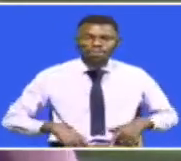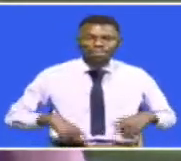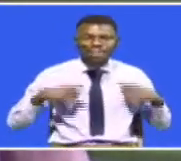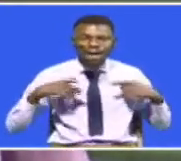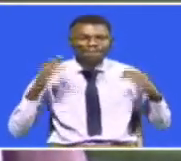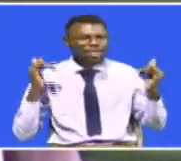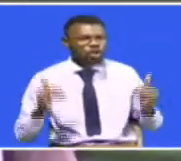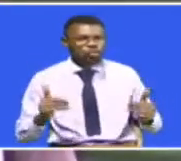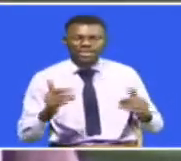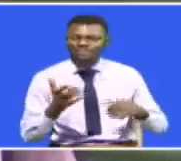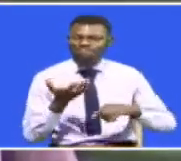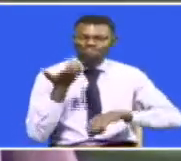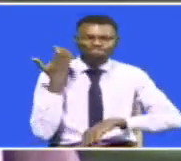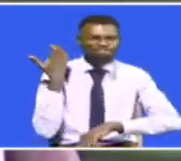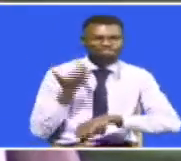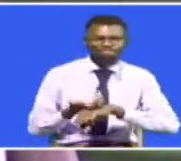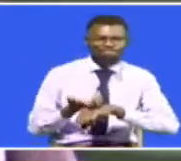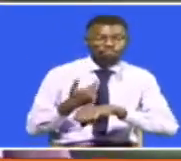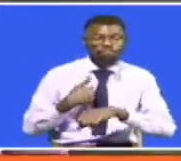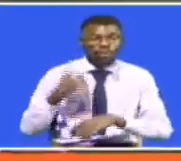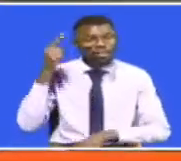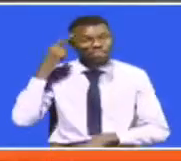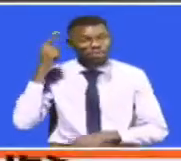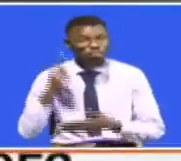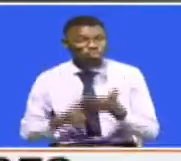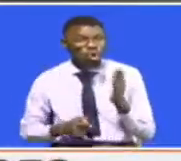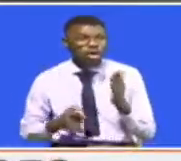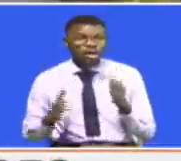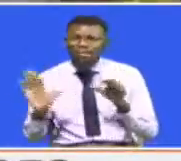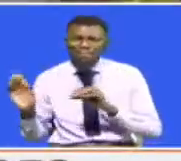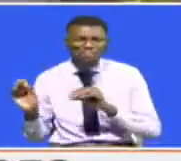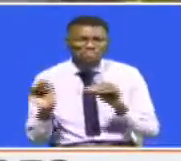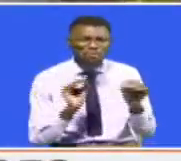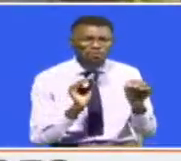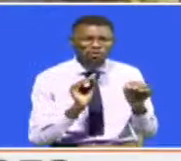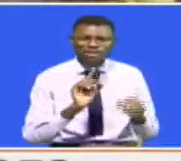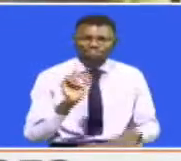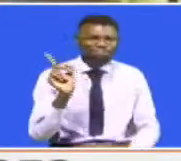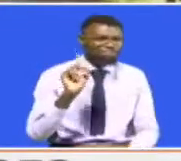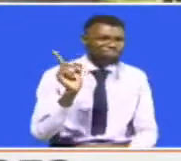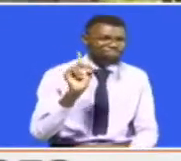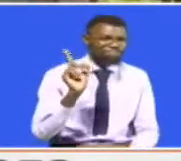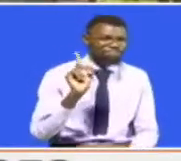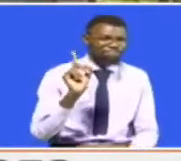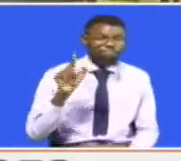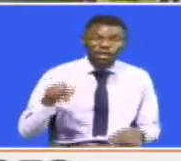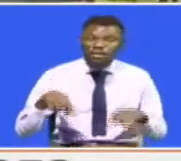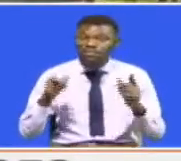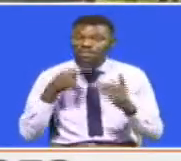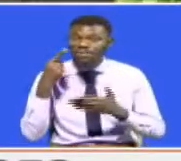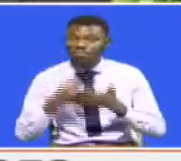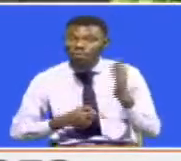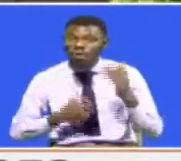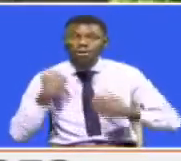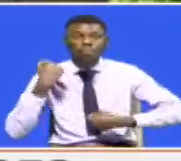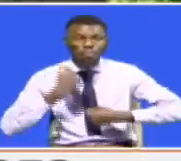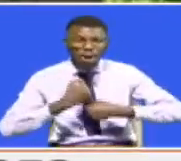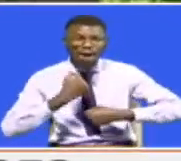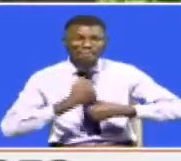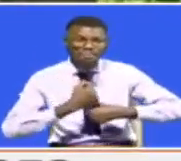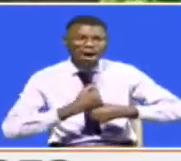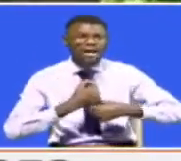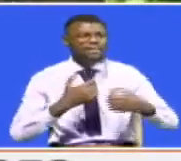ngumu. Mimi naona hatutahama. Shivachi says they have engaged in mining for decades